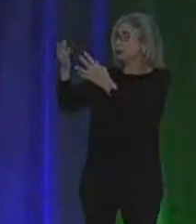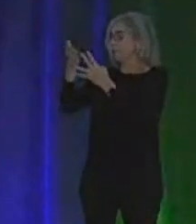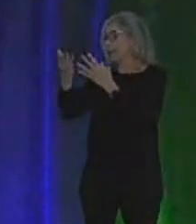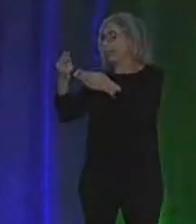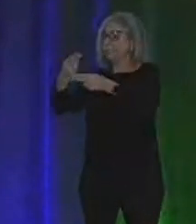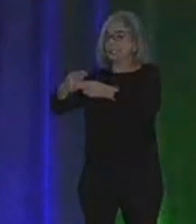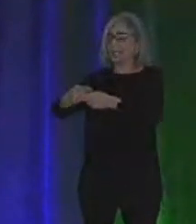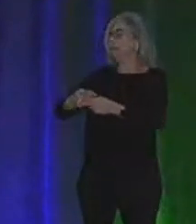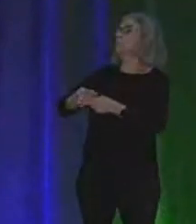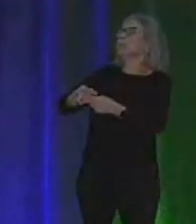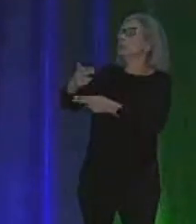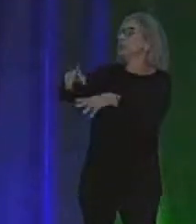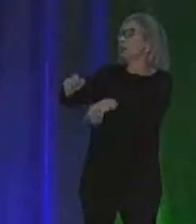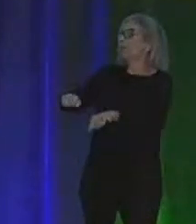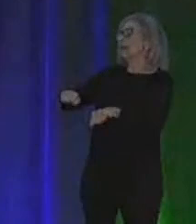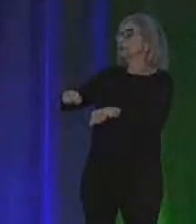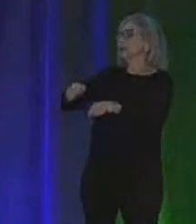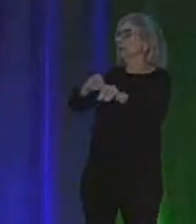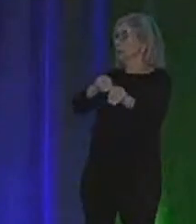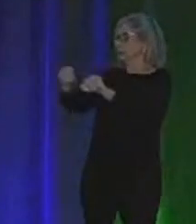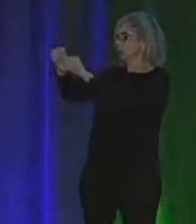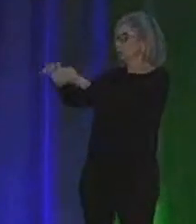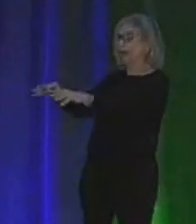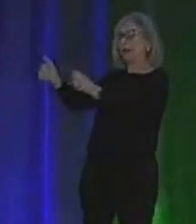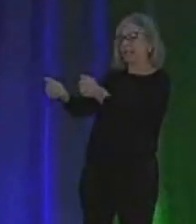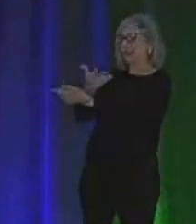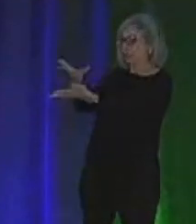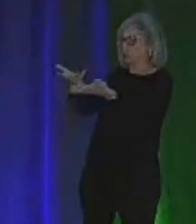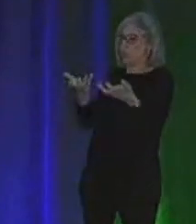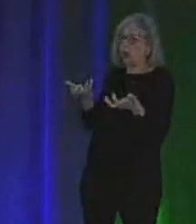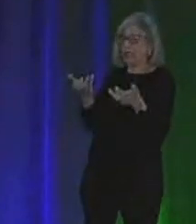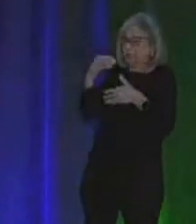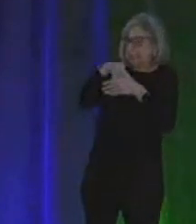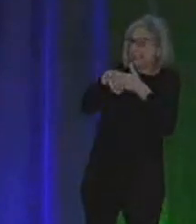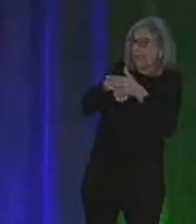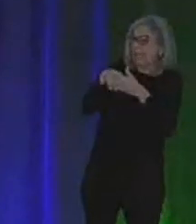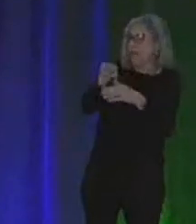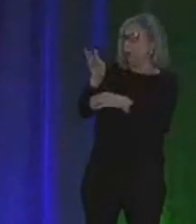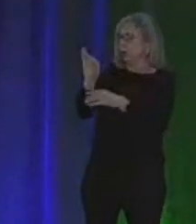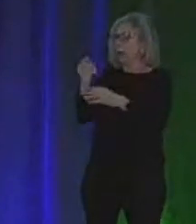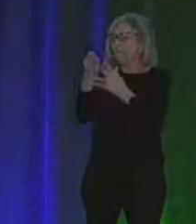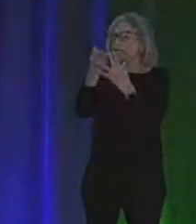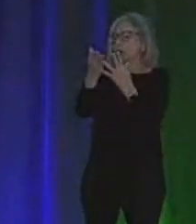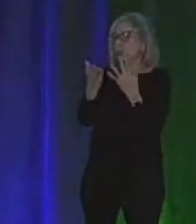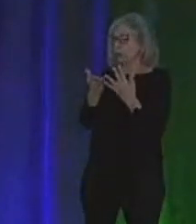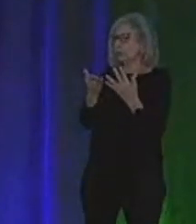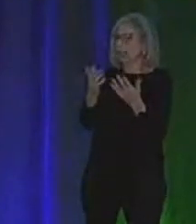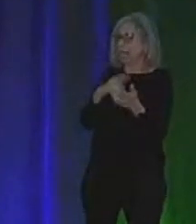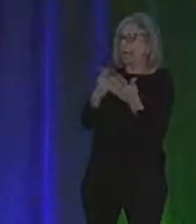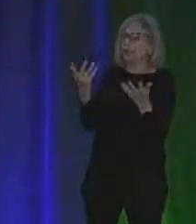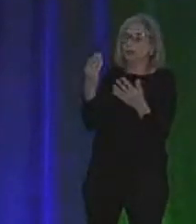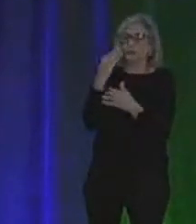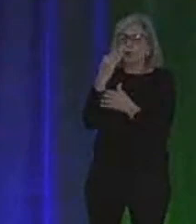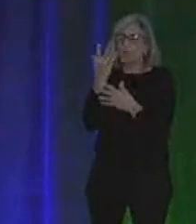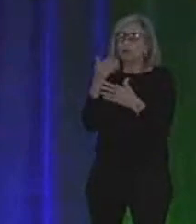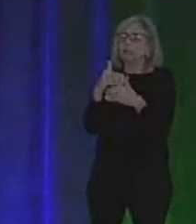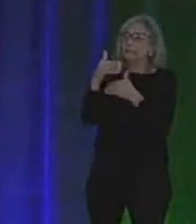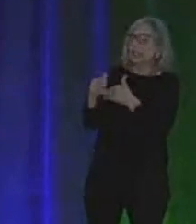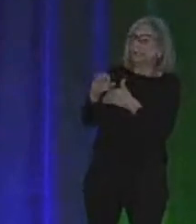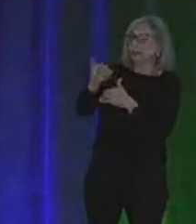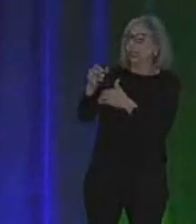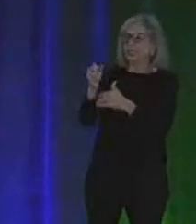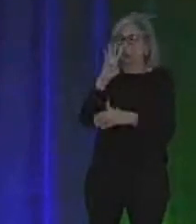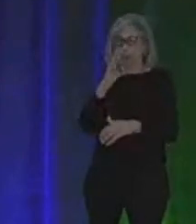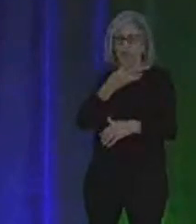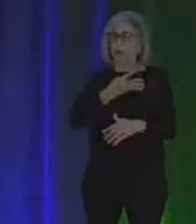names, you can actually drop anything else that you want inside of these route folders, and our Next.js app router will just